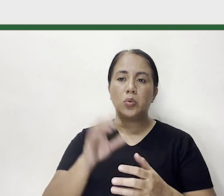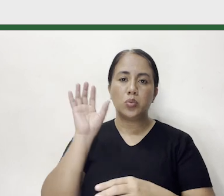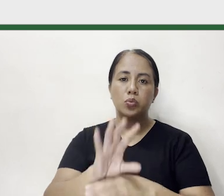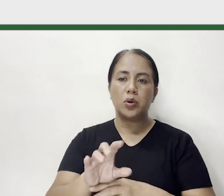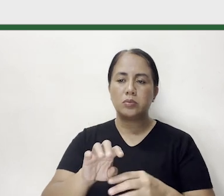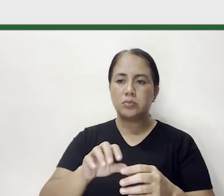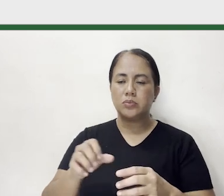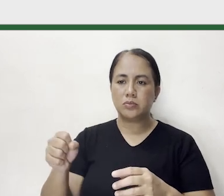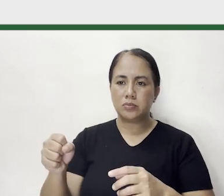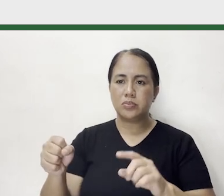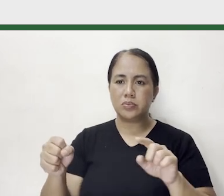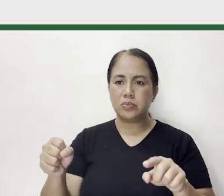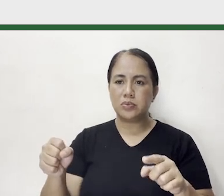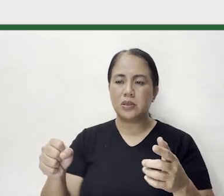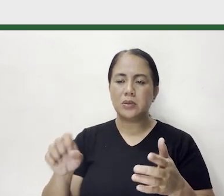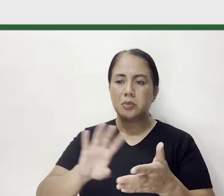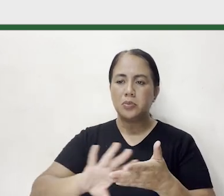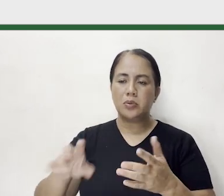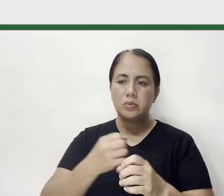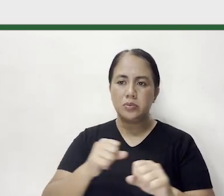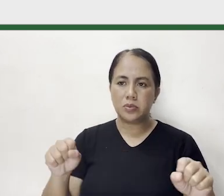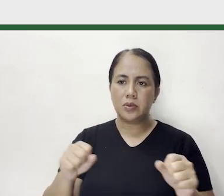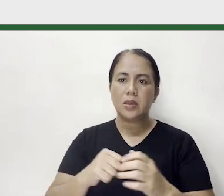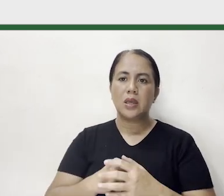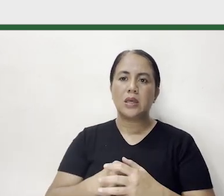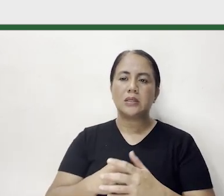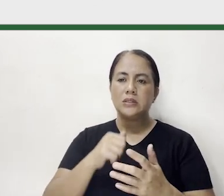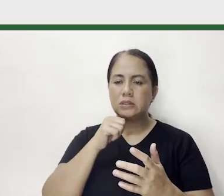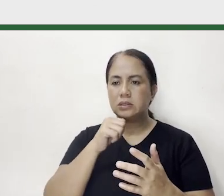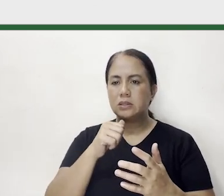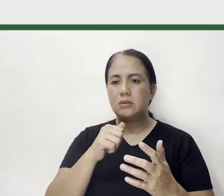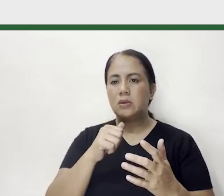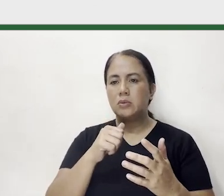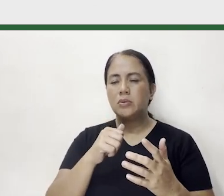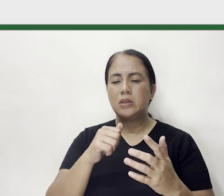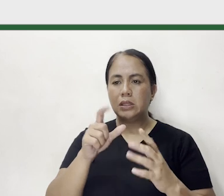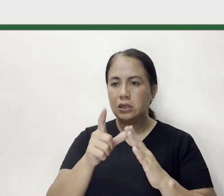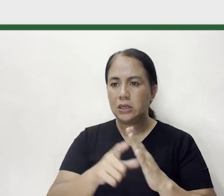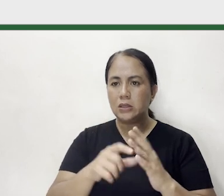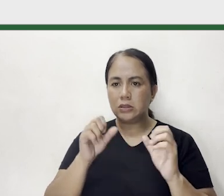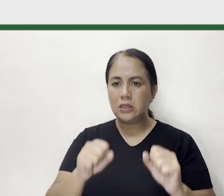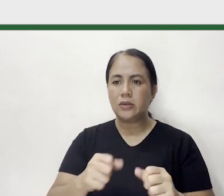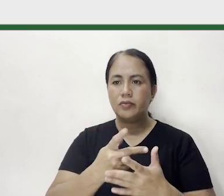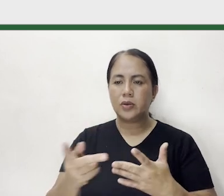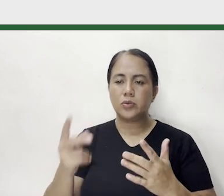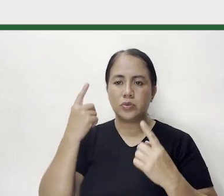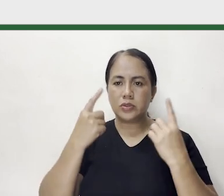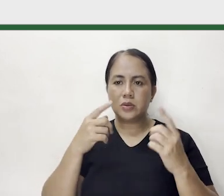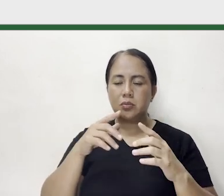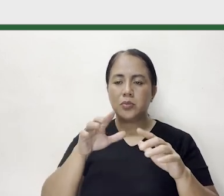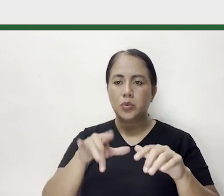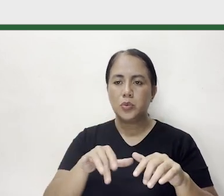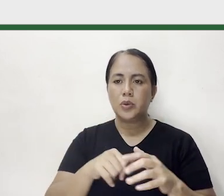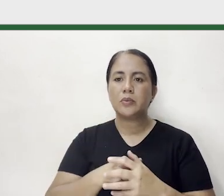segregation, forced sterilization, deprivation of liberty, denial of legal capacity, or the failure to